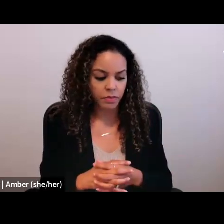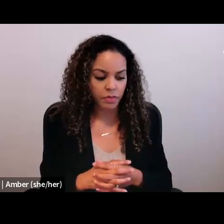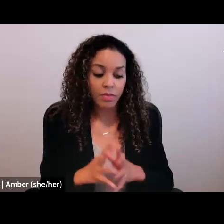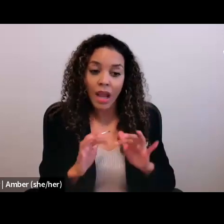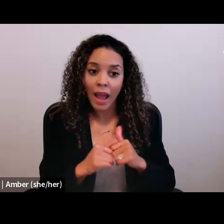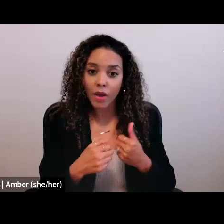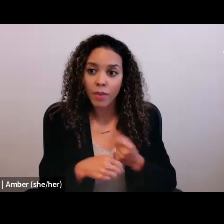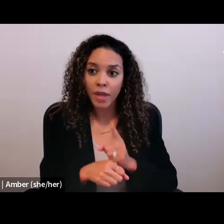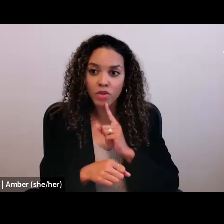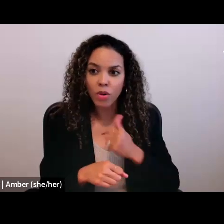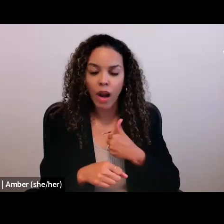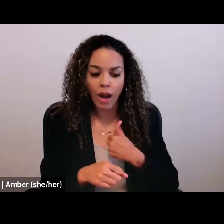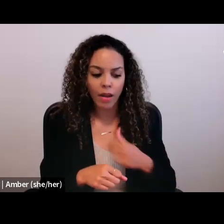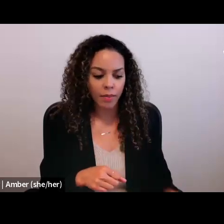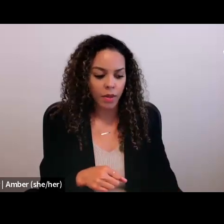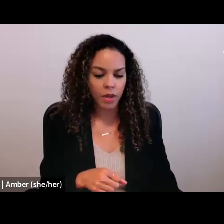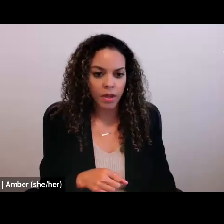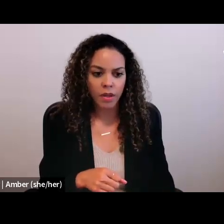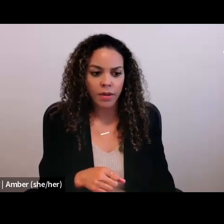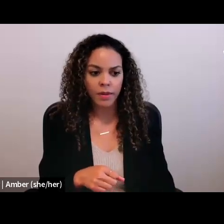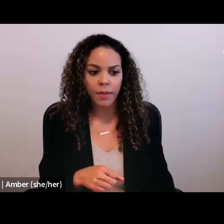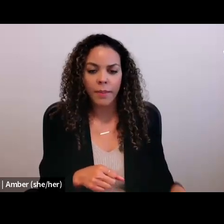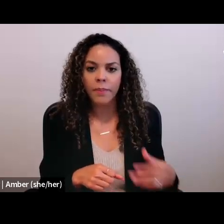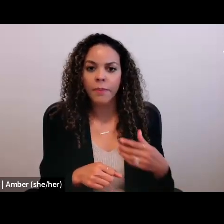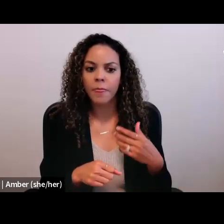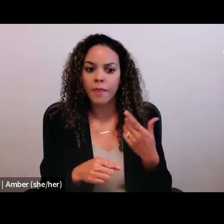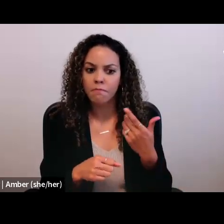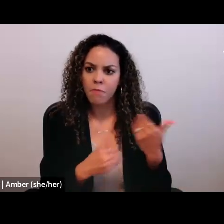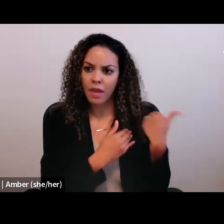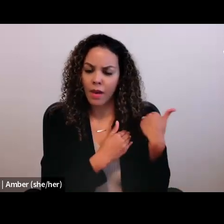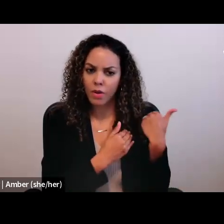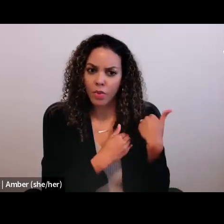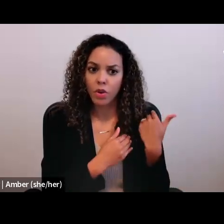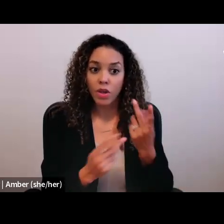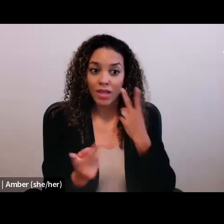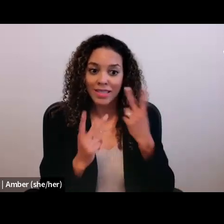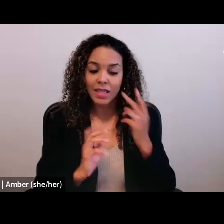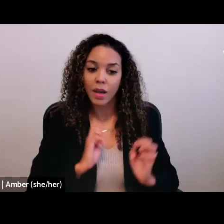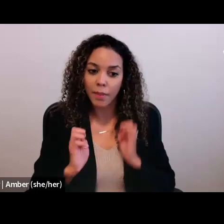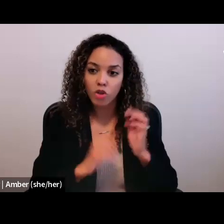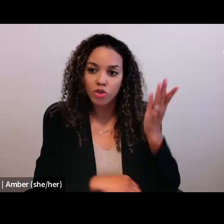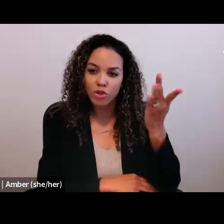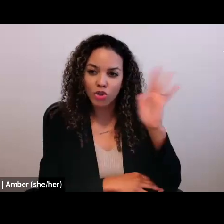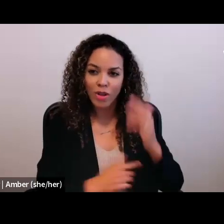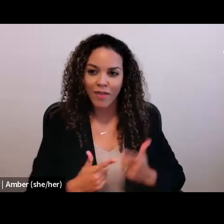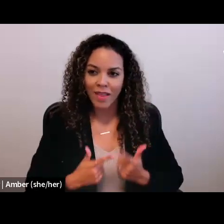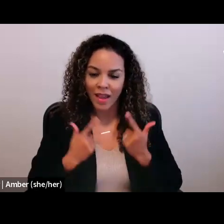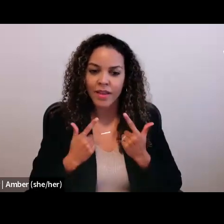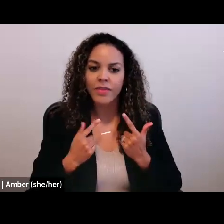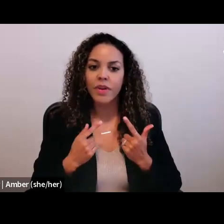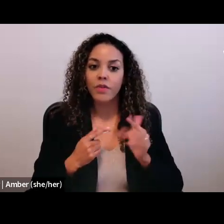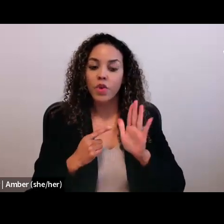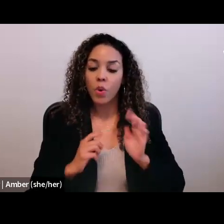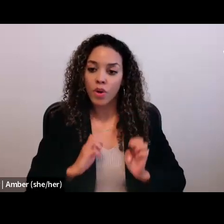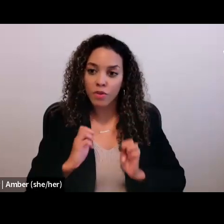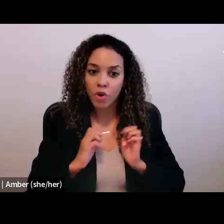myself accountable? How do I become flexible? And as you can see, the emotional tree of life, as your